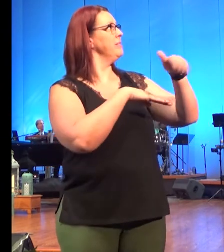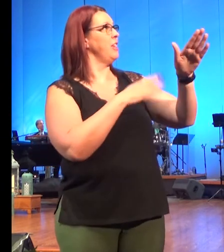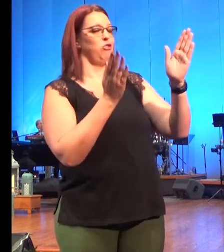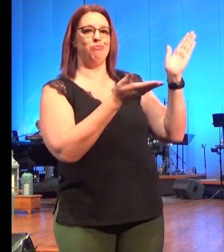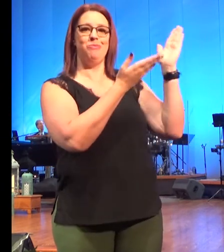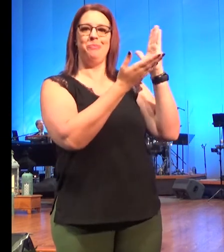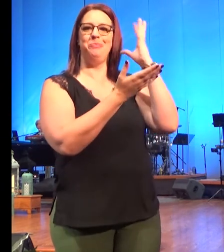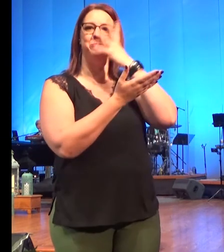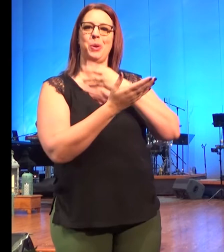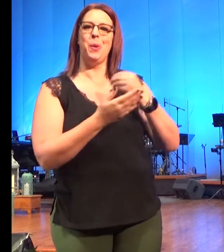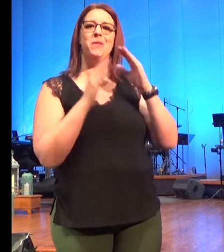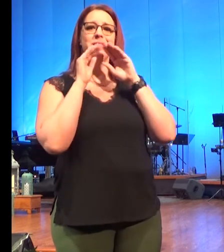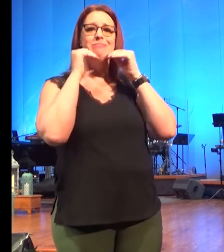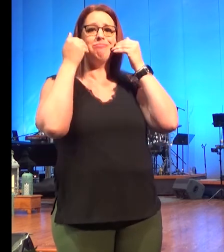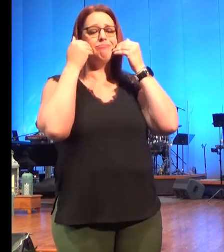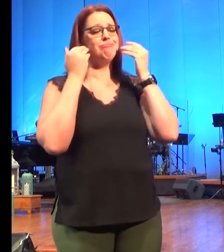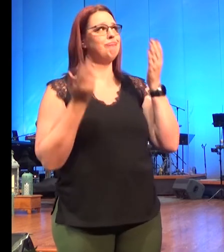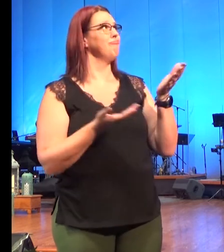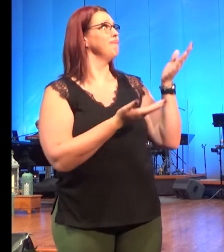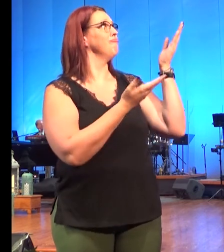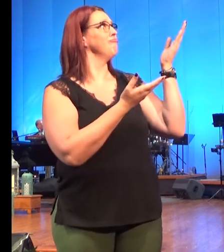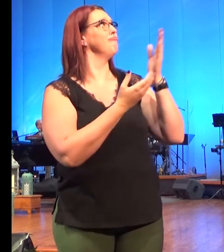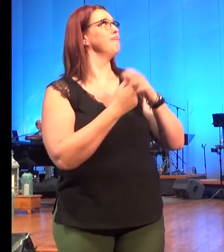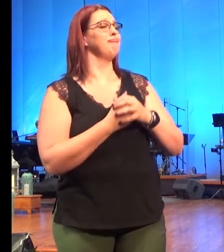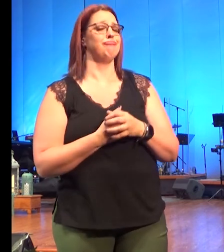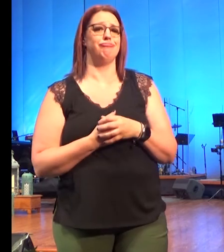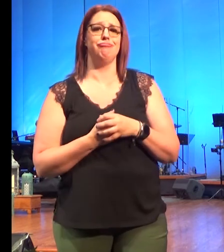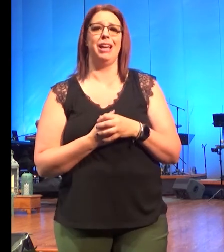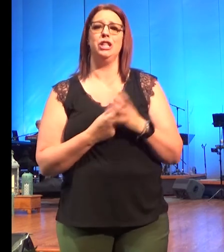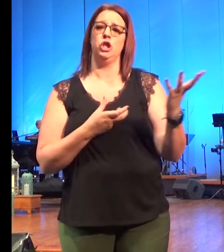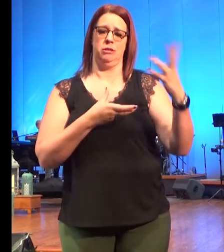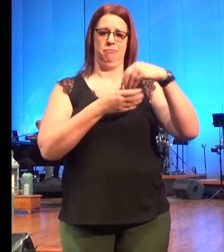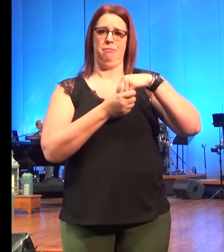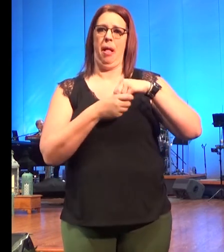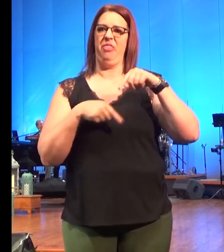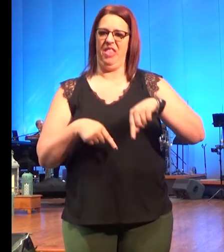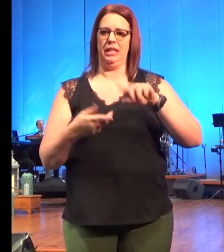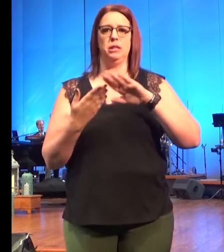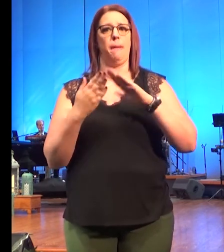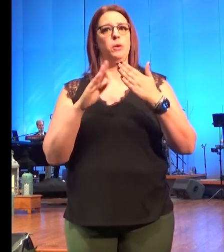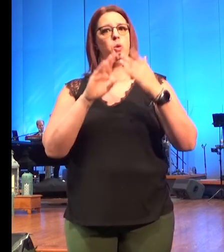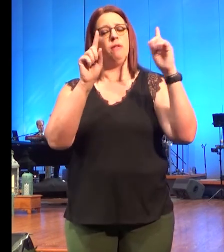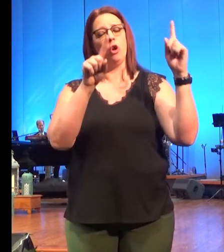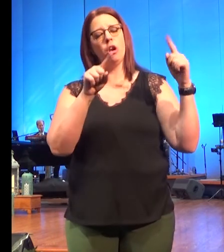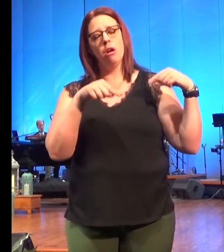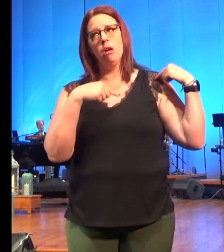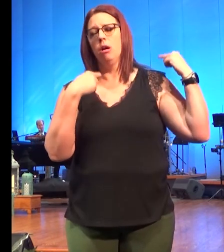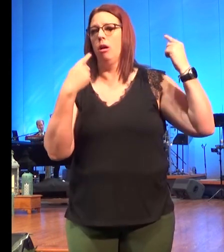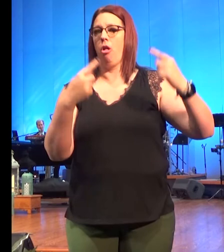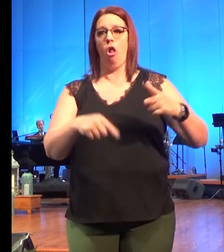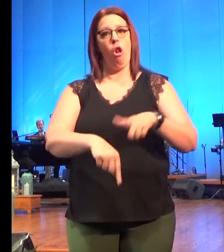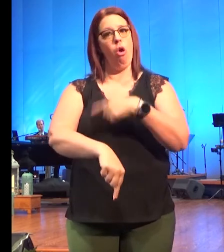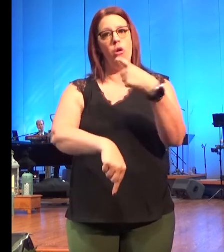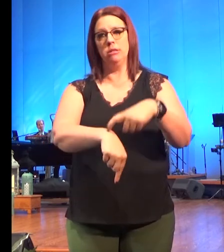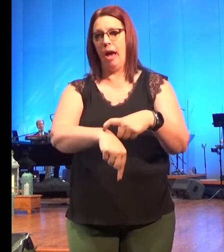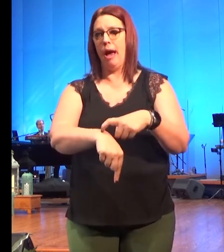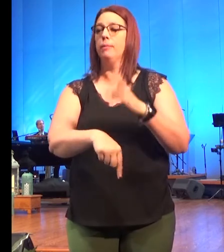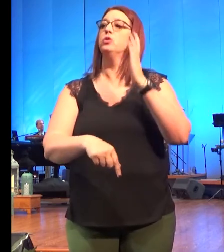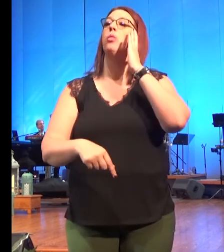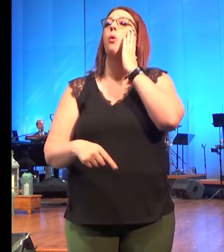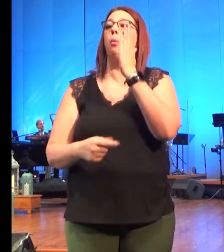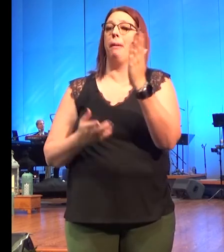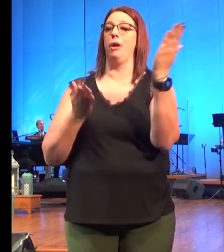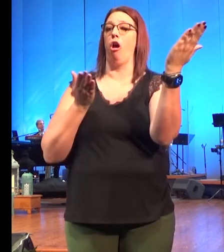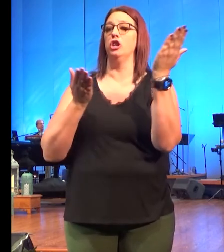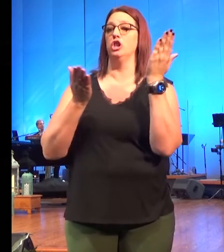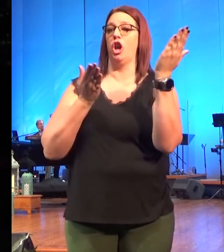beautiful smile and her beautiful presence that she's been a part of this Mile High community for so long. And there's going to be a service on her